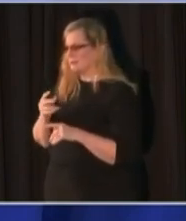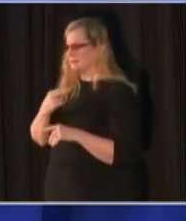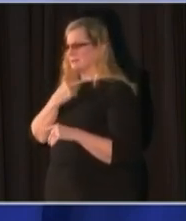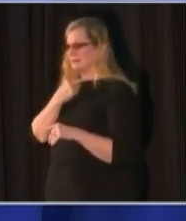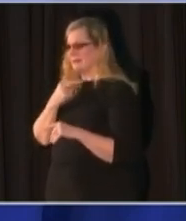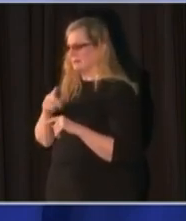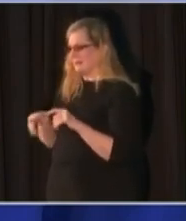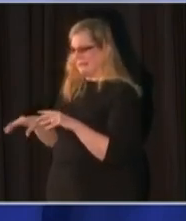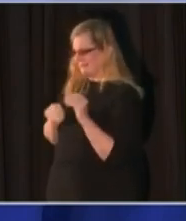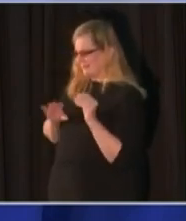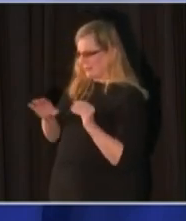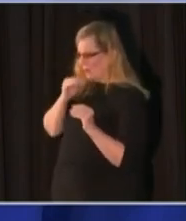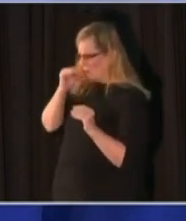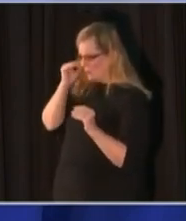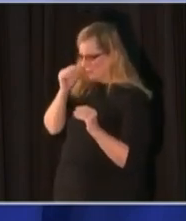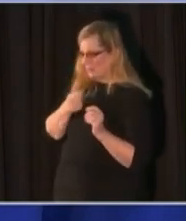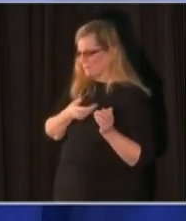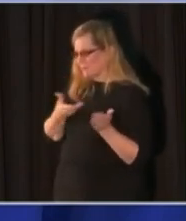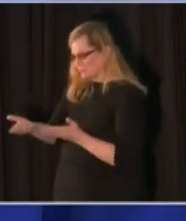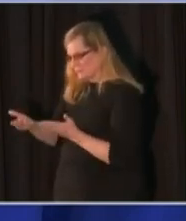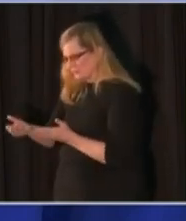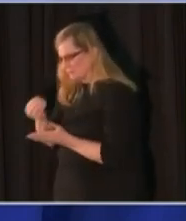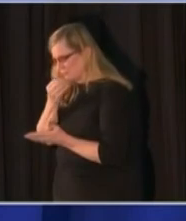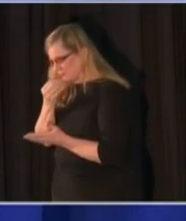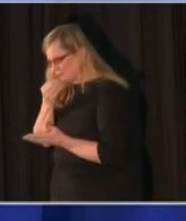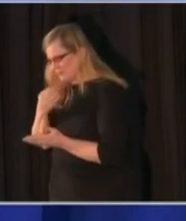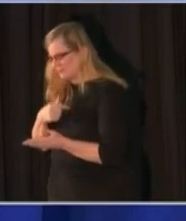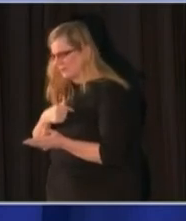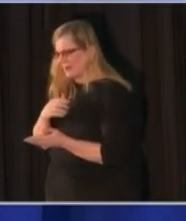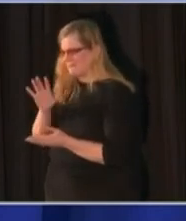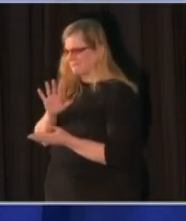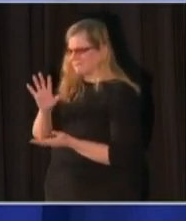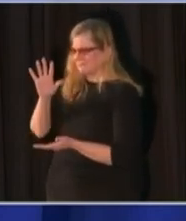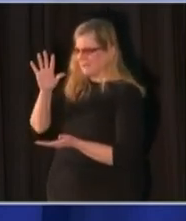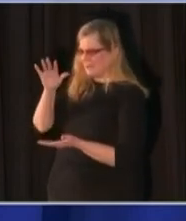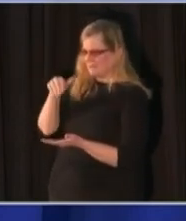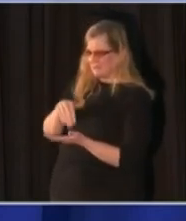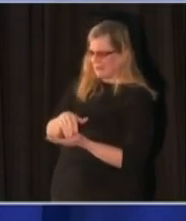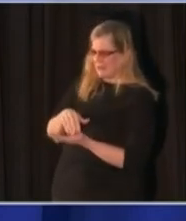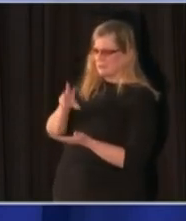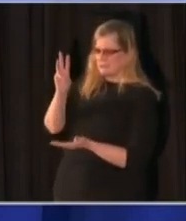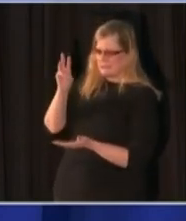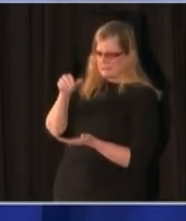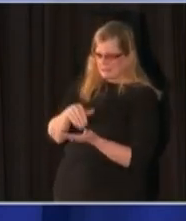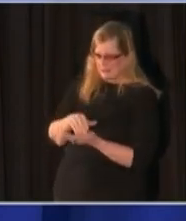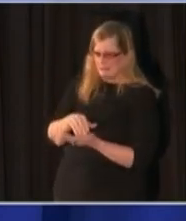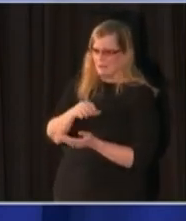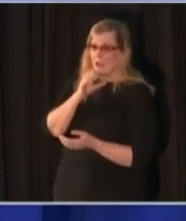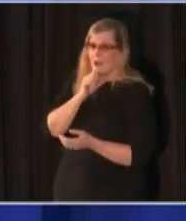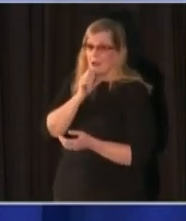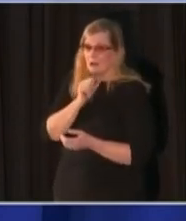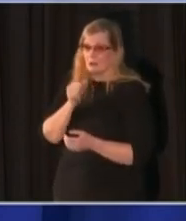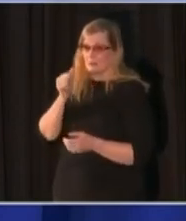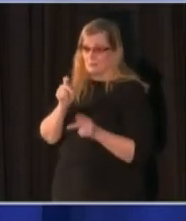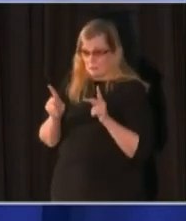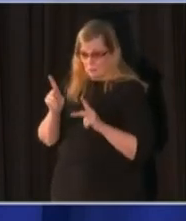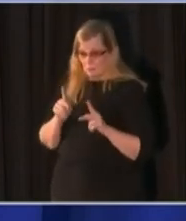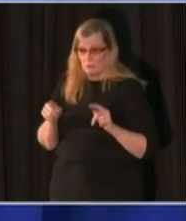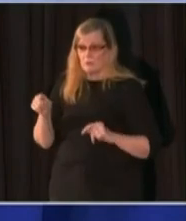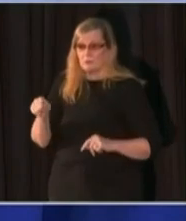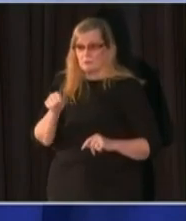now. There are about 5,000 to 6,000 seniors who get meal delivery today. And this would build on that, knowing that there's additional need in